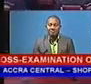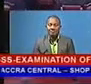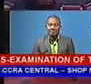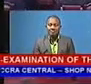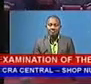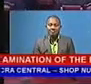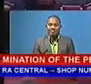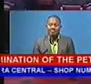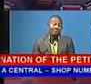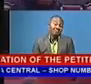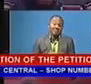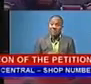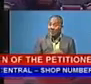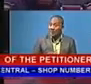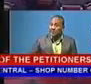My lord,